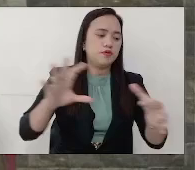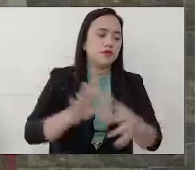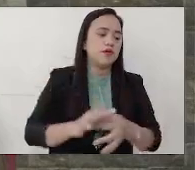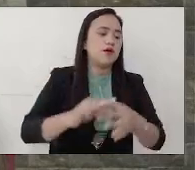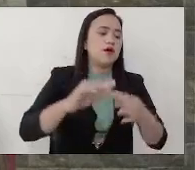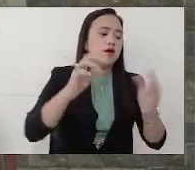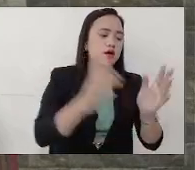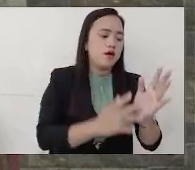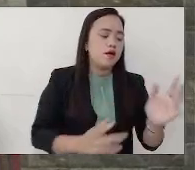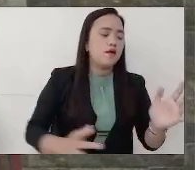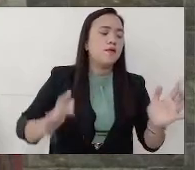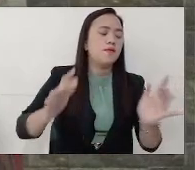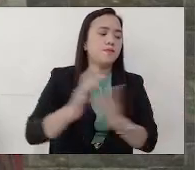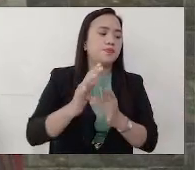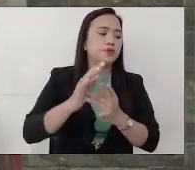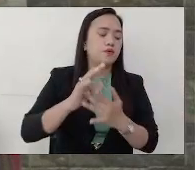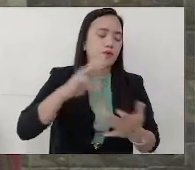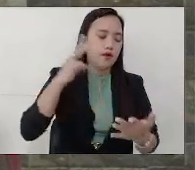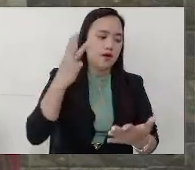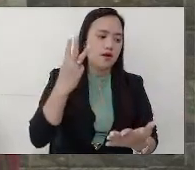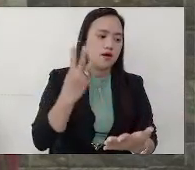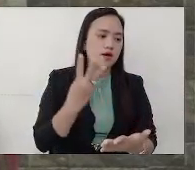the Lamb.